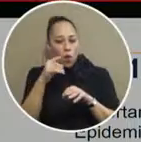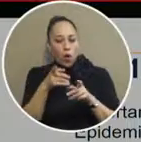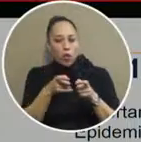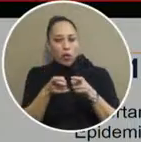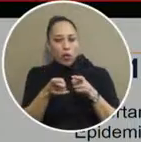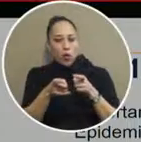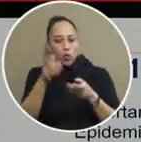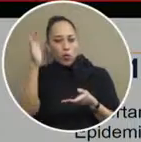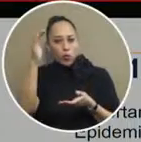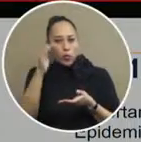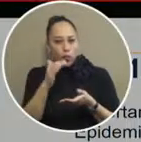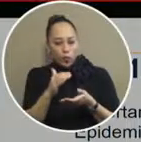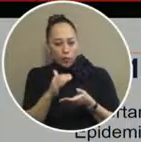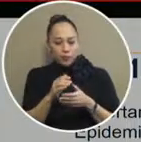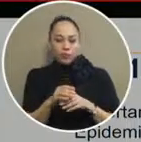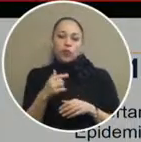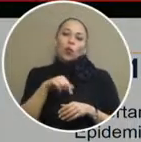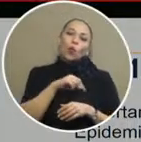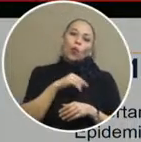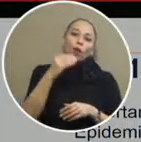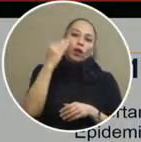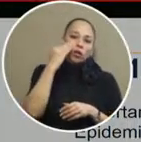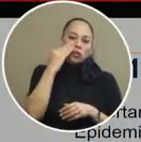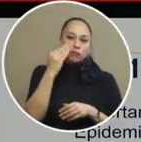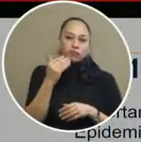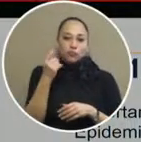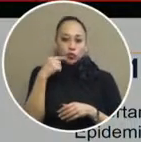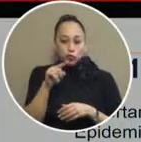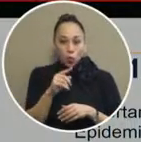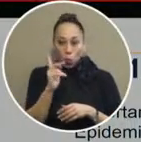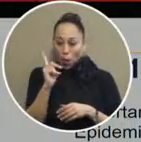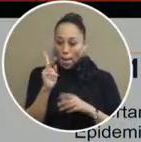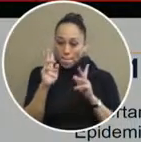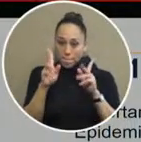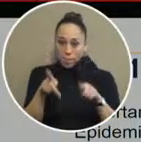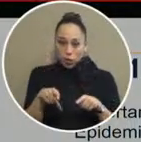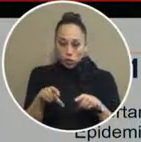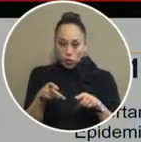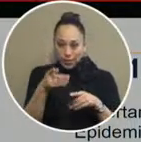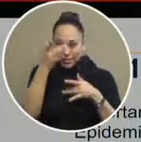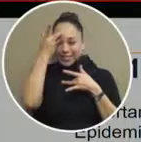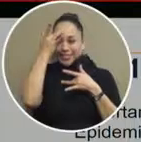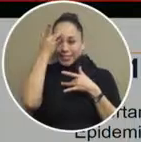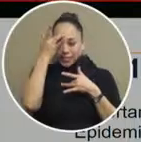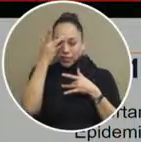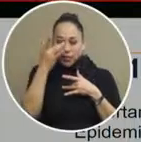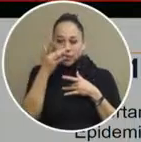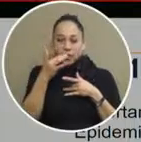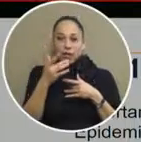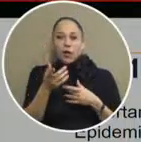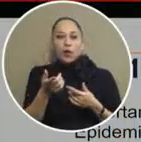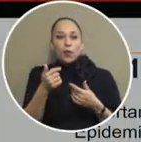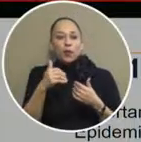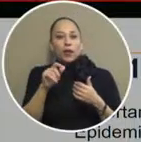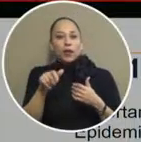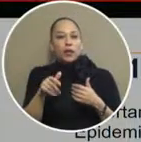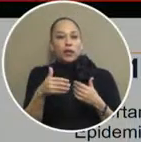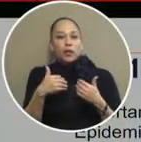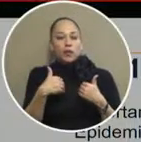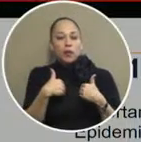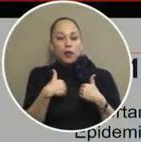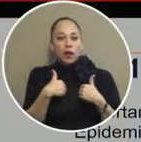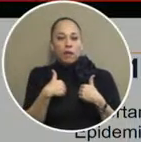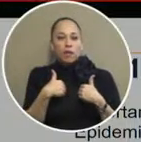control. We know that for somebody to get infected, we have a paradigm between the host,